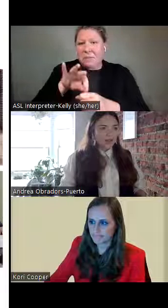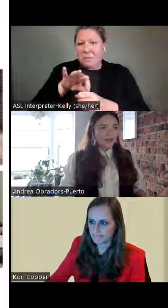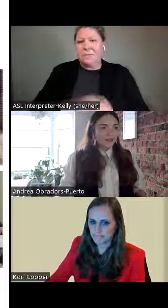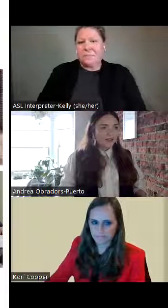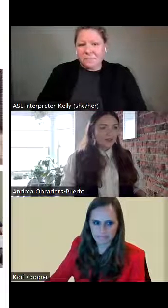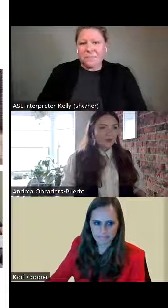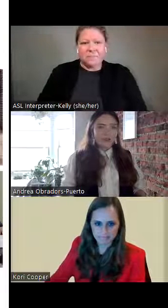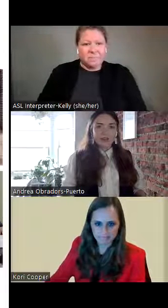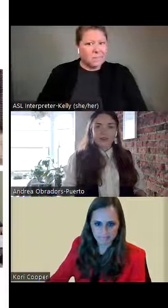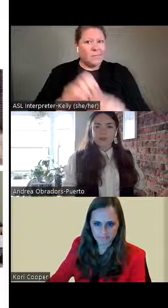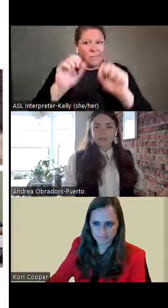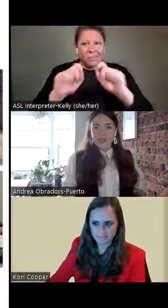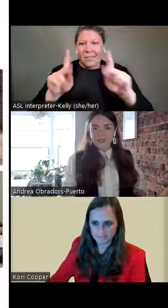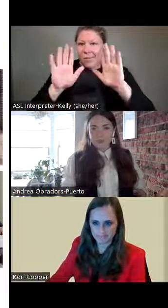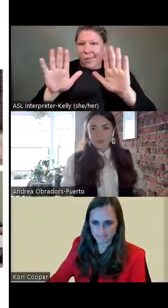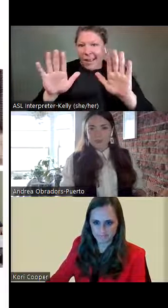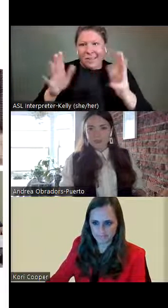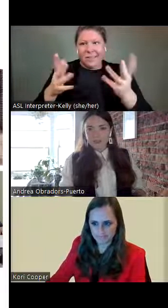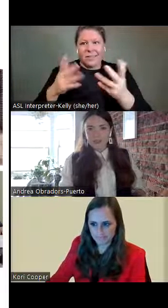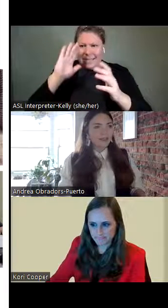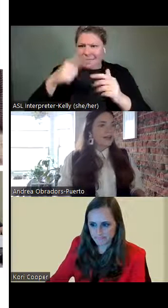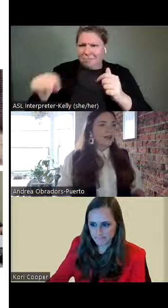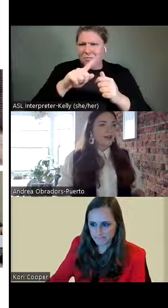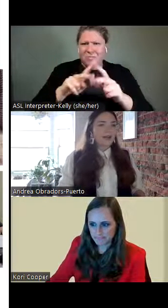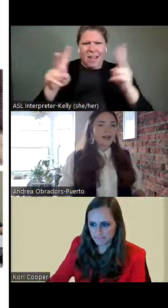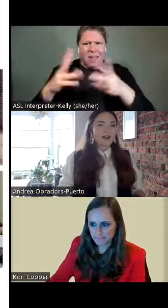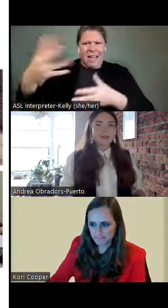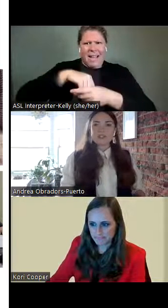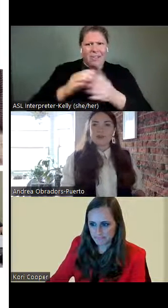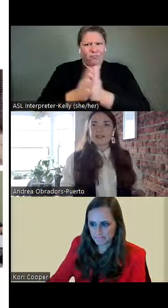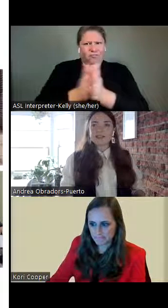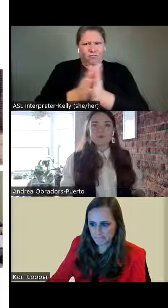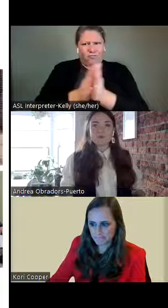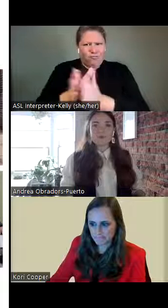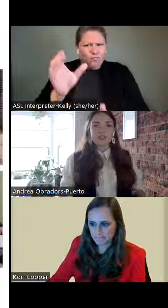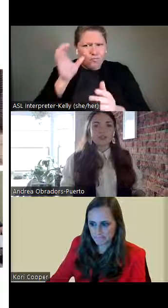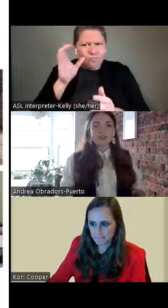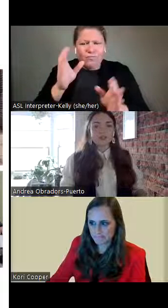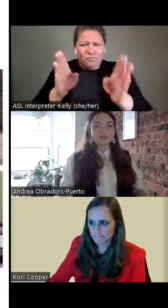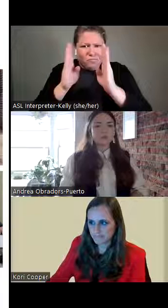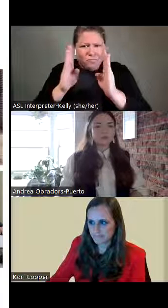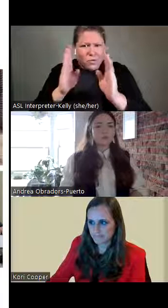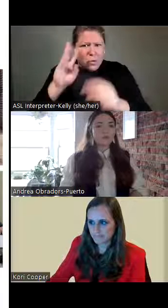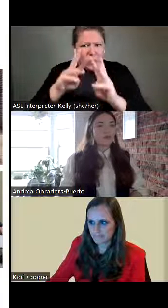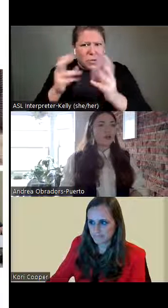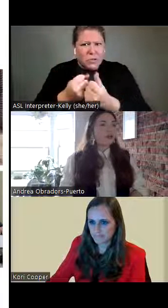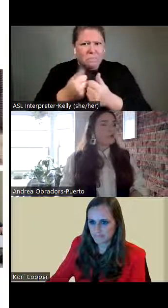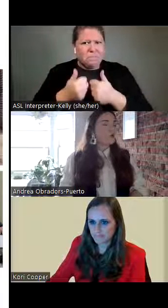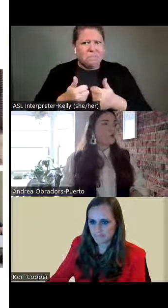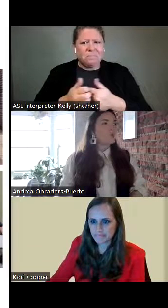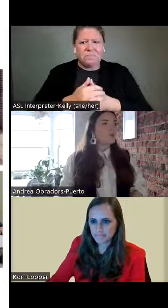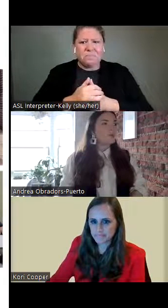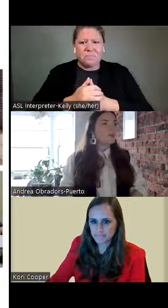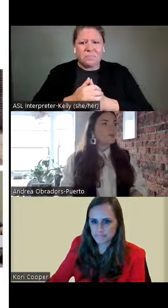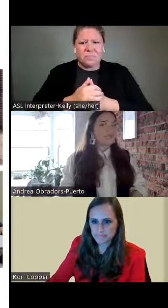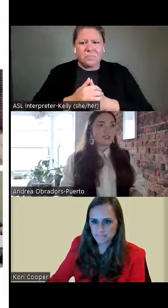So great, so far a lot of engaged people. So let's keep moving to